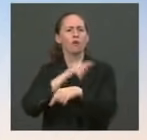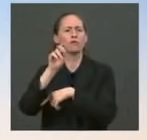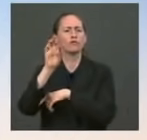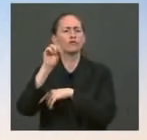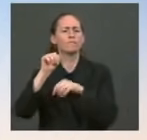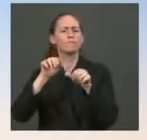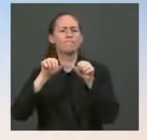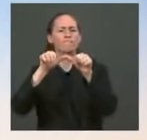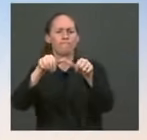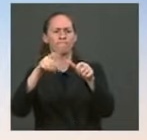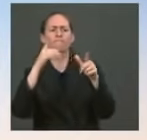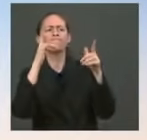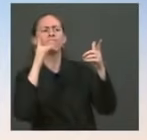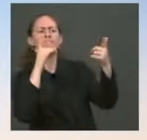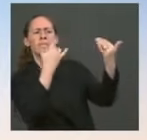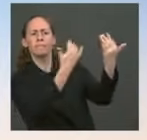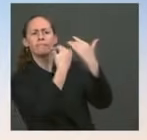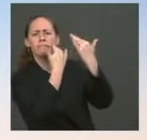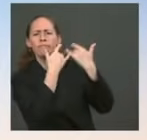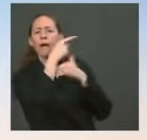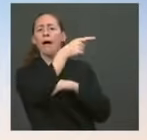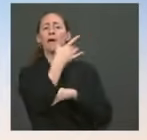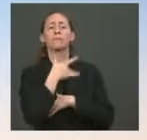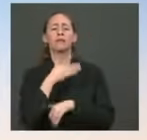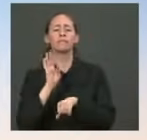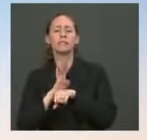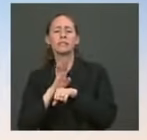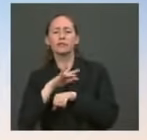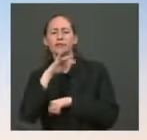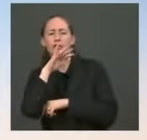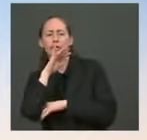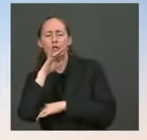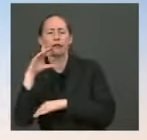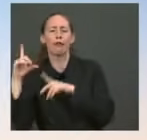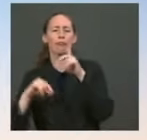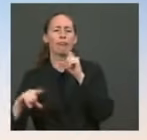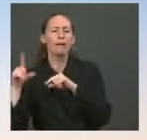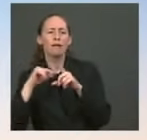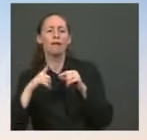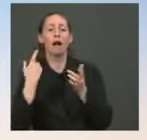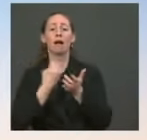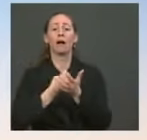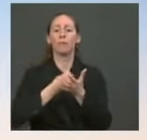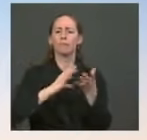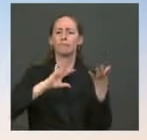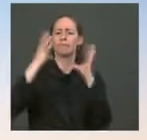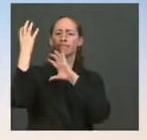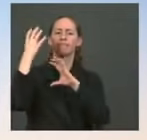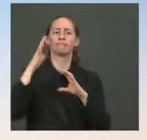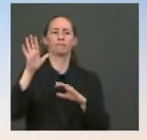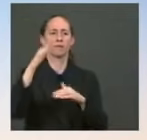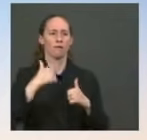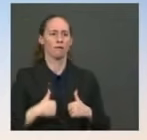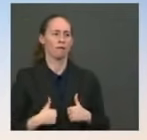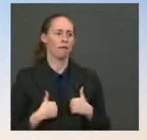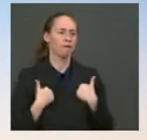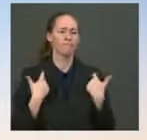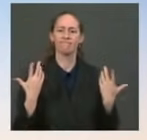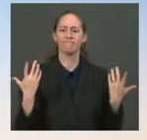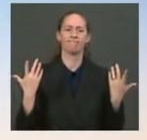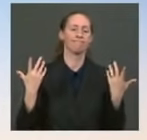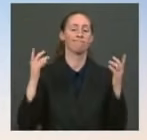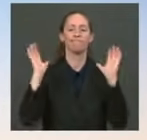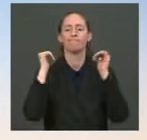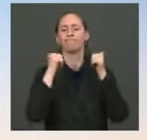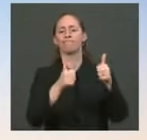like corruption, like economic circumstances that are impacting people and prompting them to want to come to the United States. So